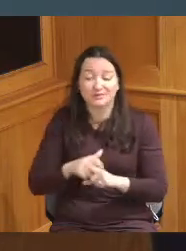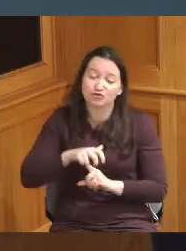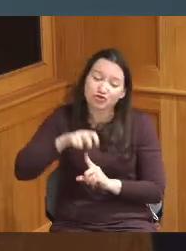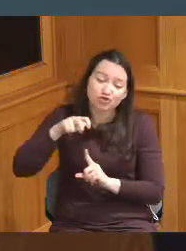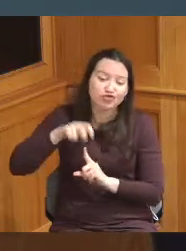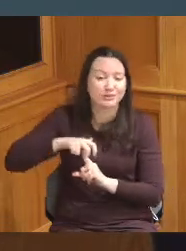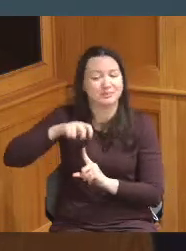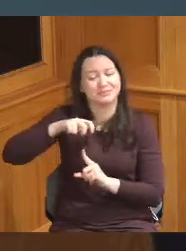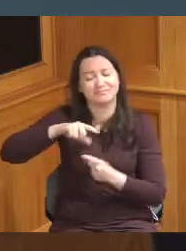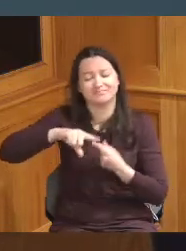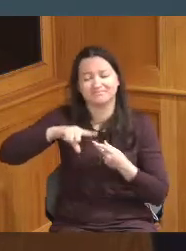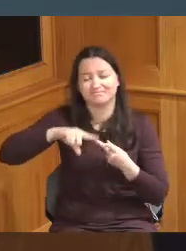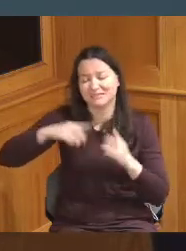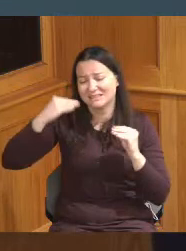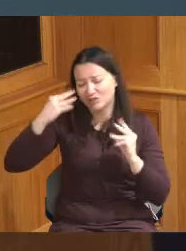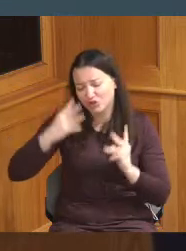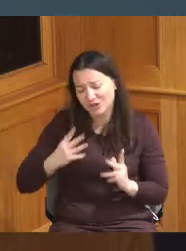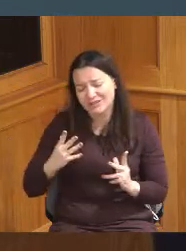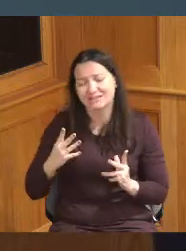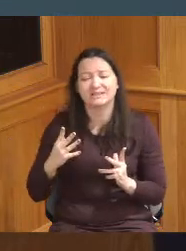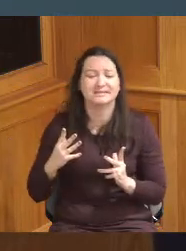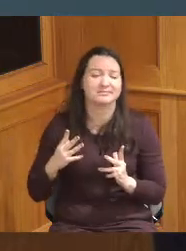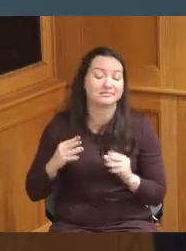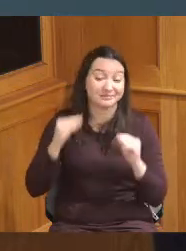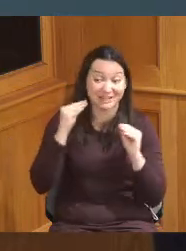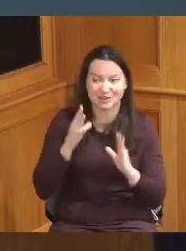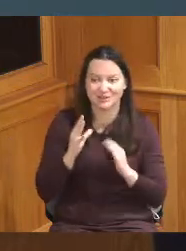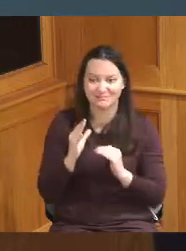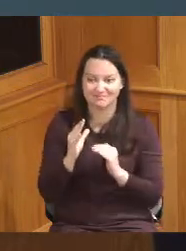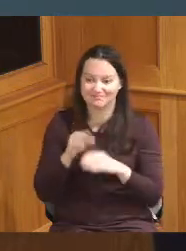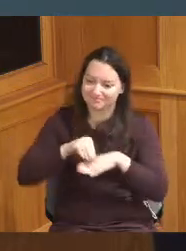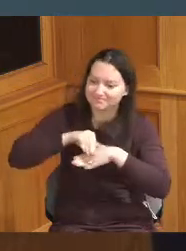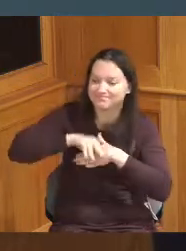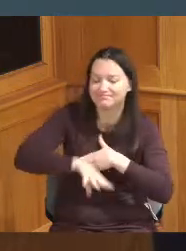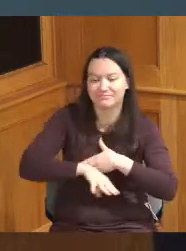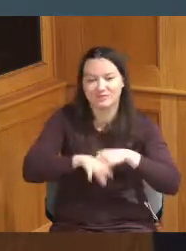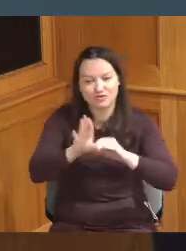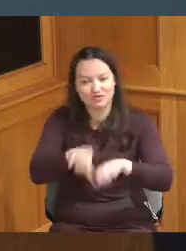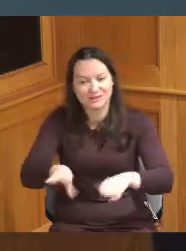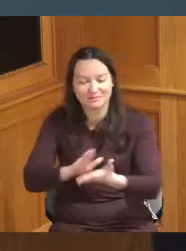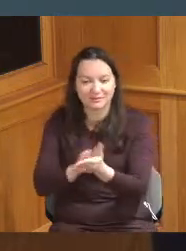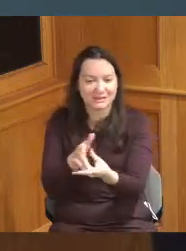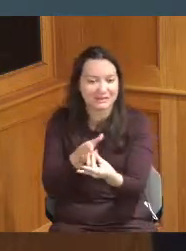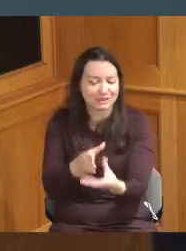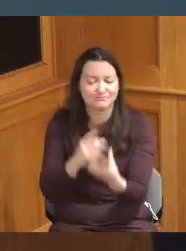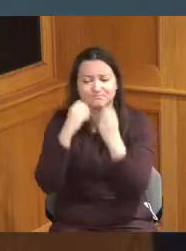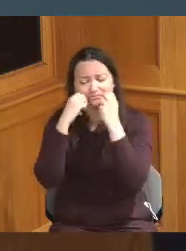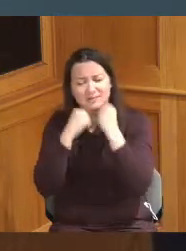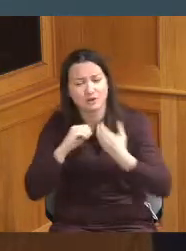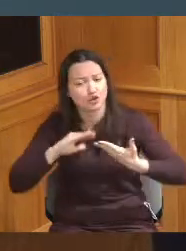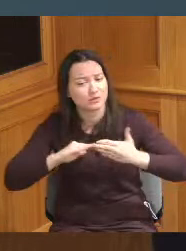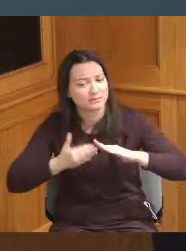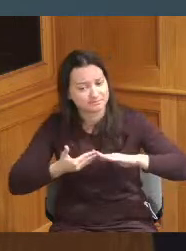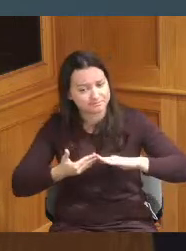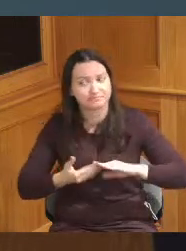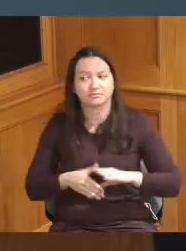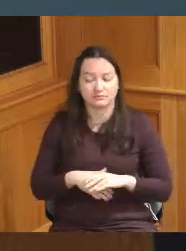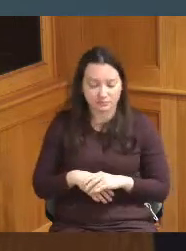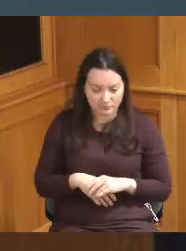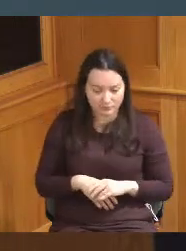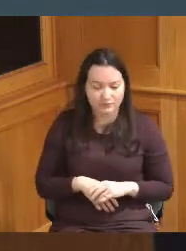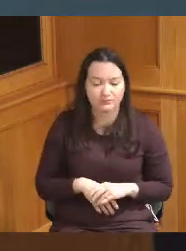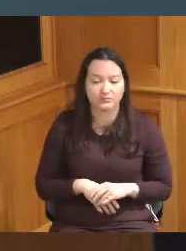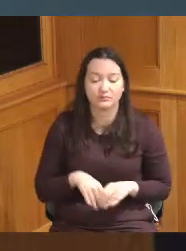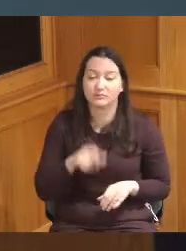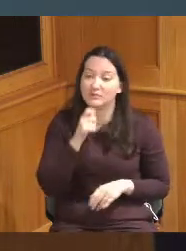championships, the teachers, and the teachers who built leaders, and they cared about the community. It wasn't just I'm